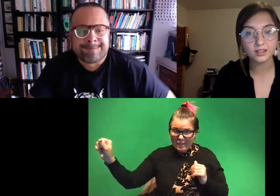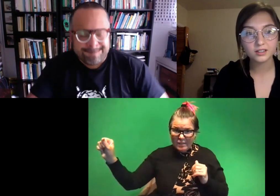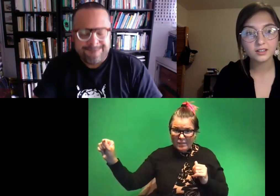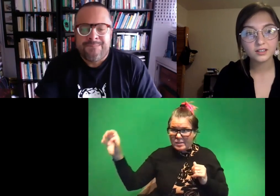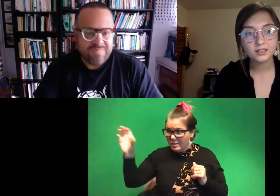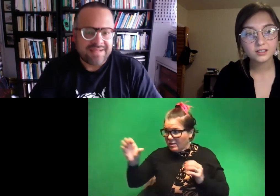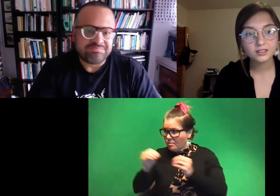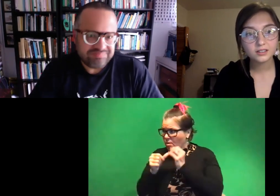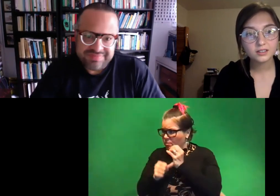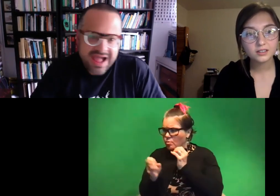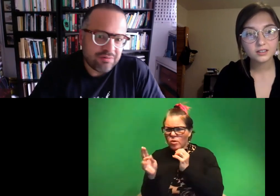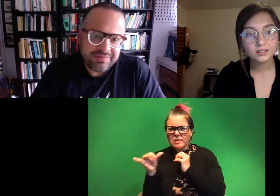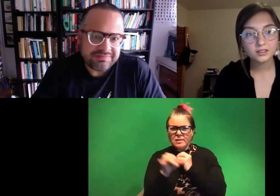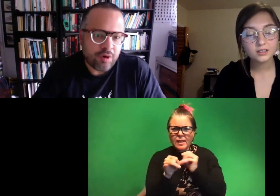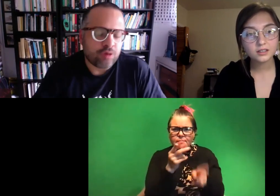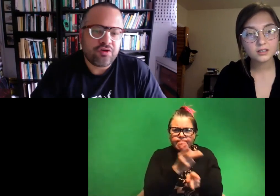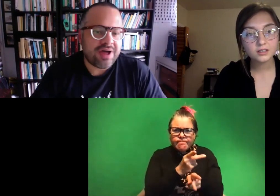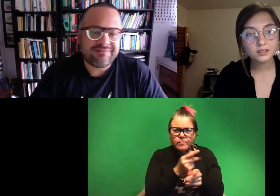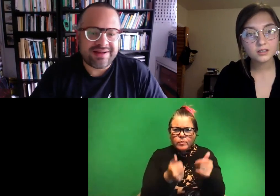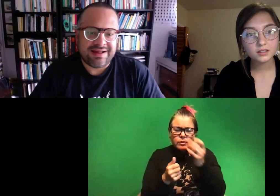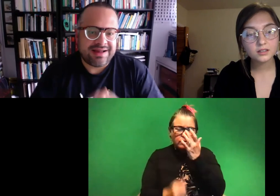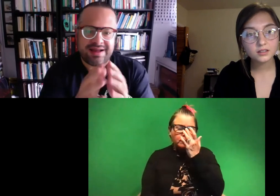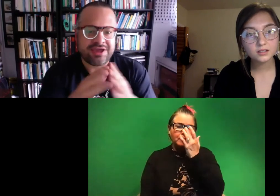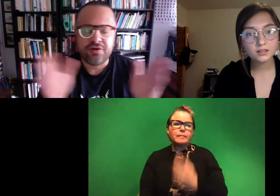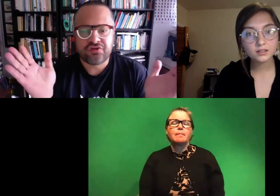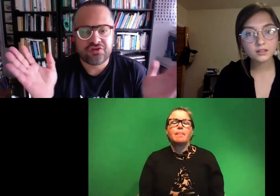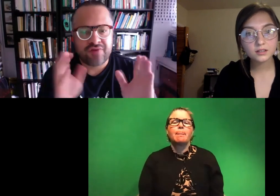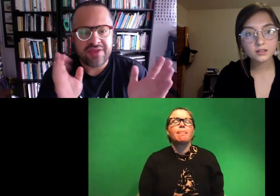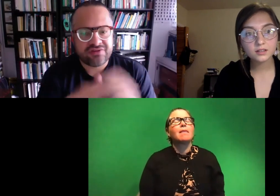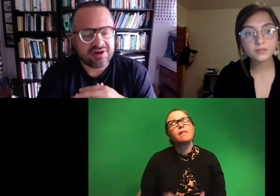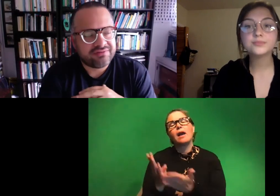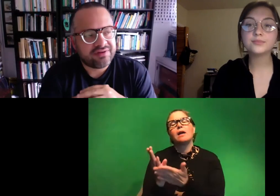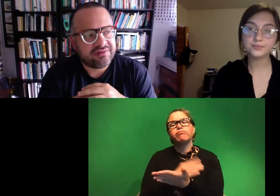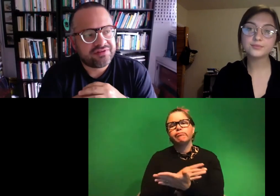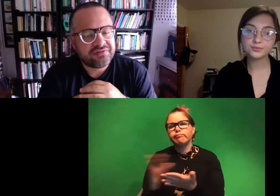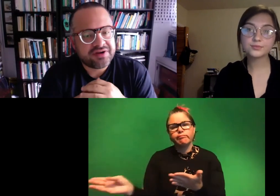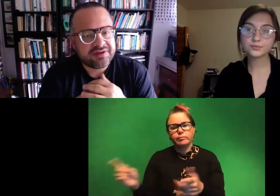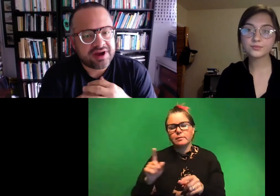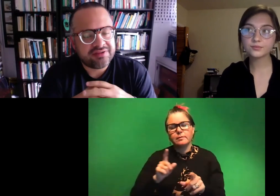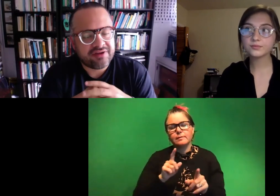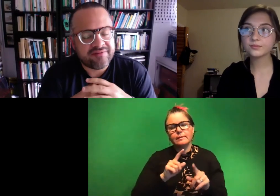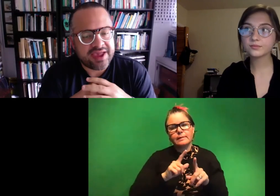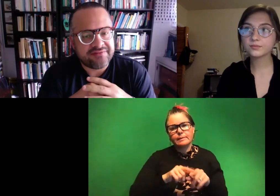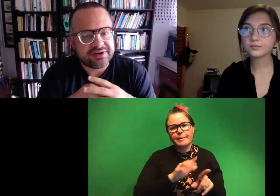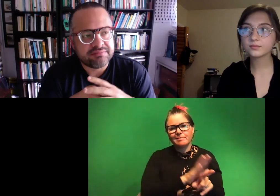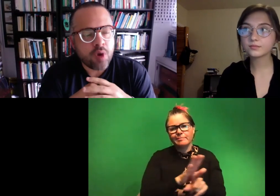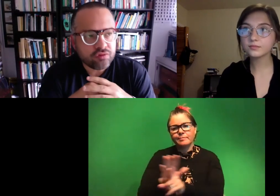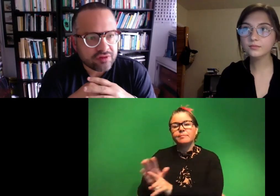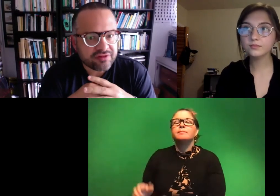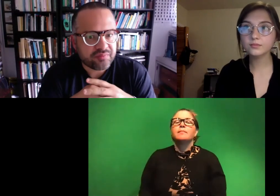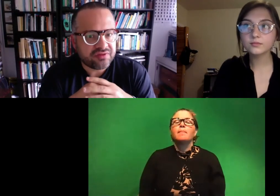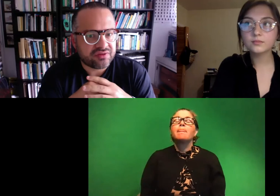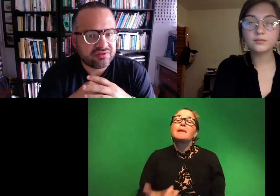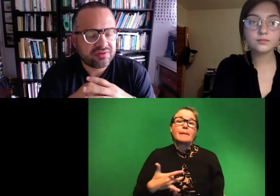or? Now, also you have a huge range of different kinds of behavior. Most